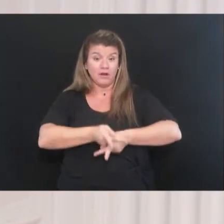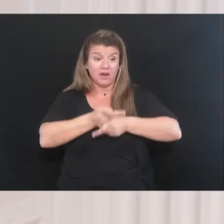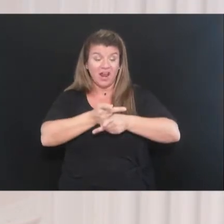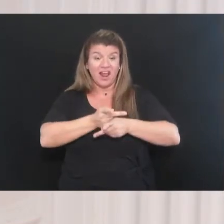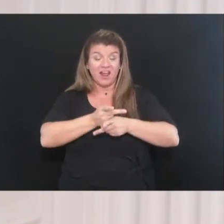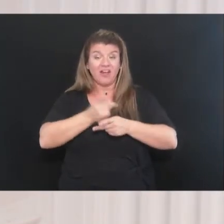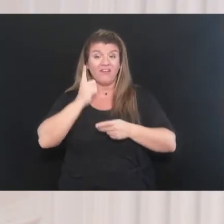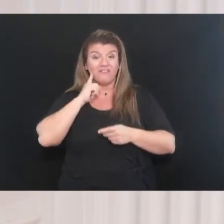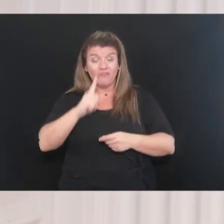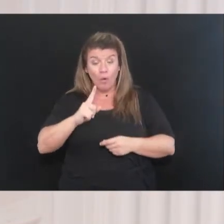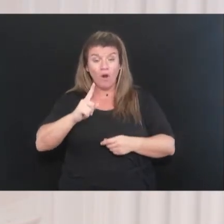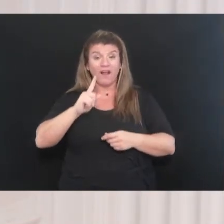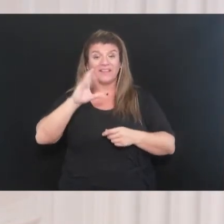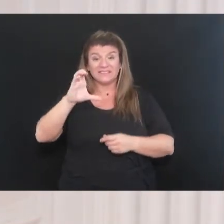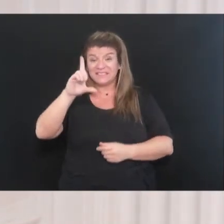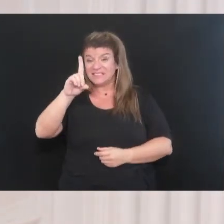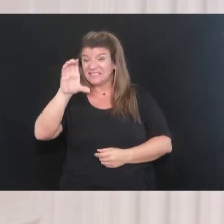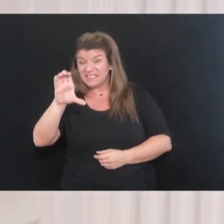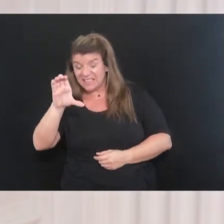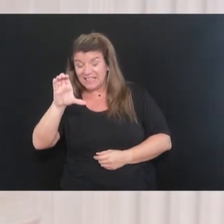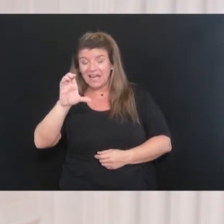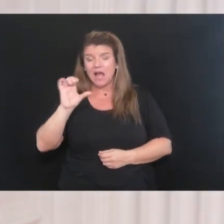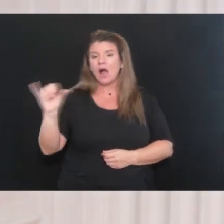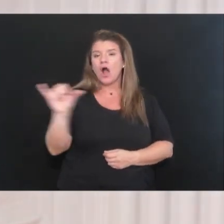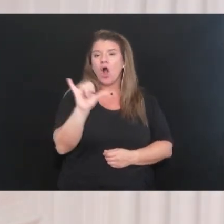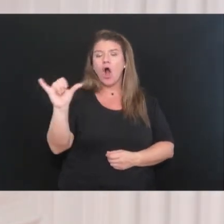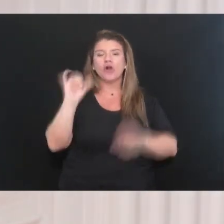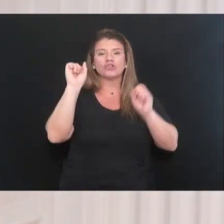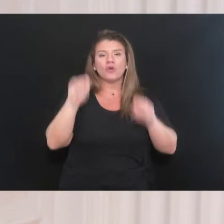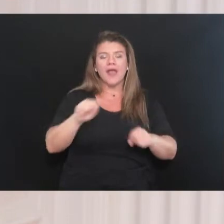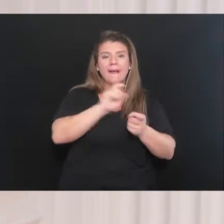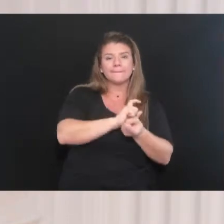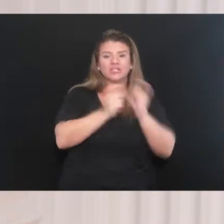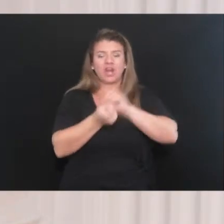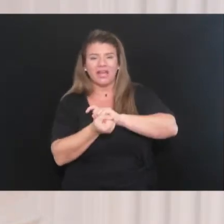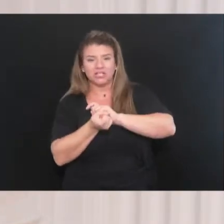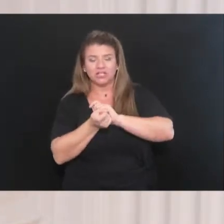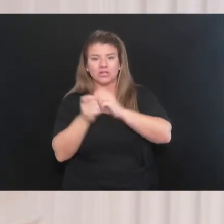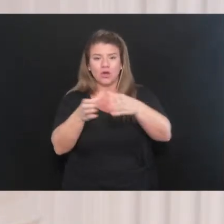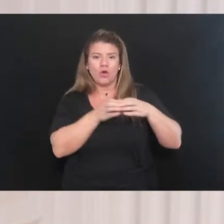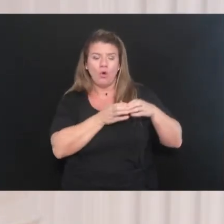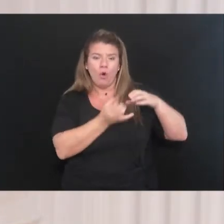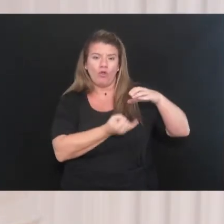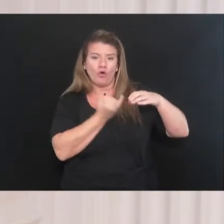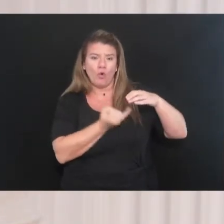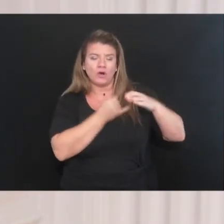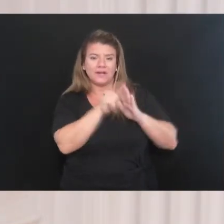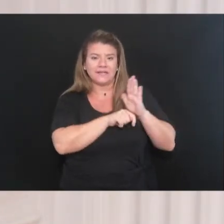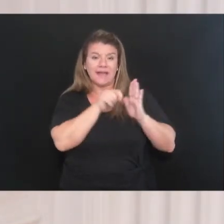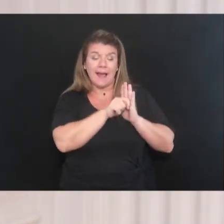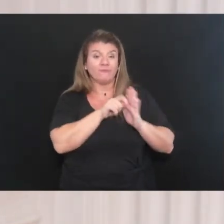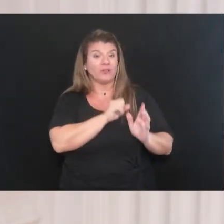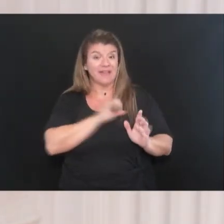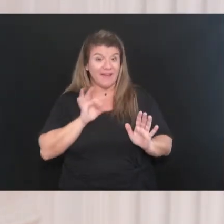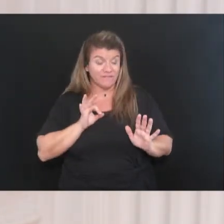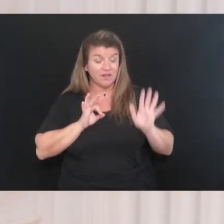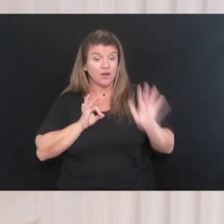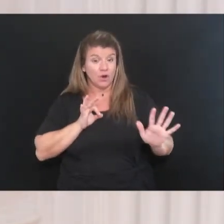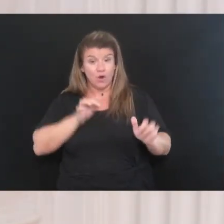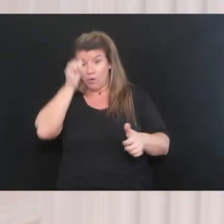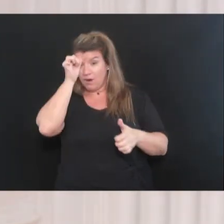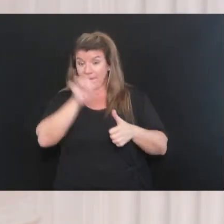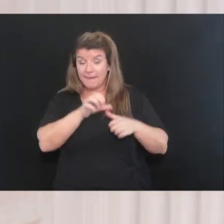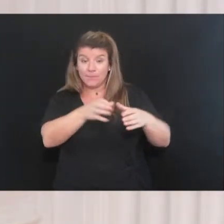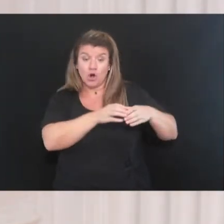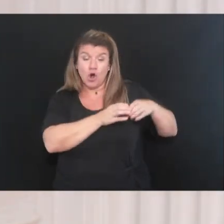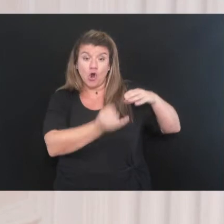Centers for Disease Control, there also can be changes on the quarantining period for the staff. And remember, quarantine is